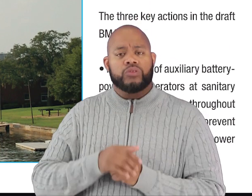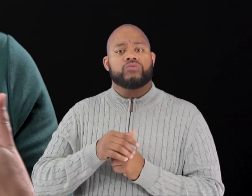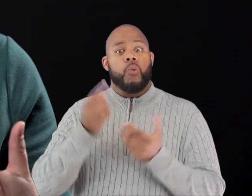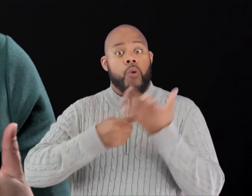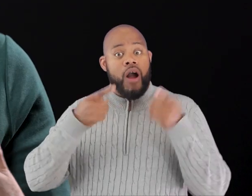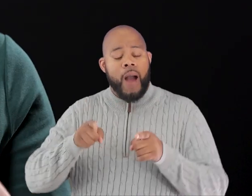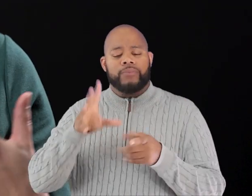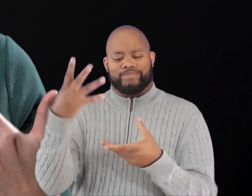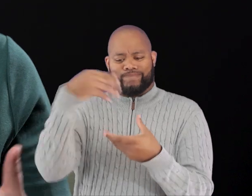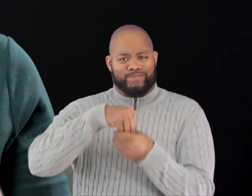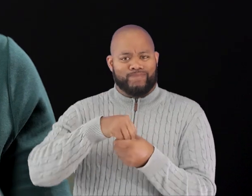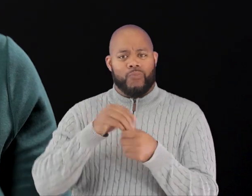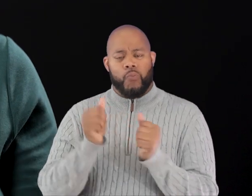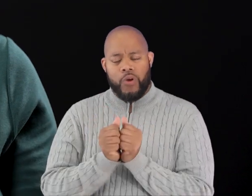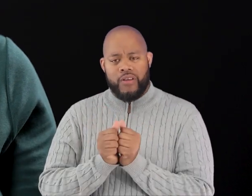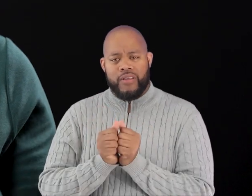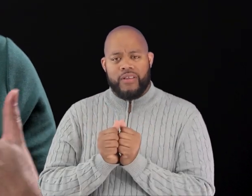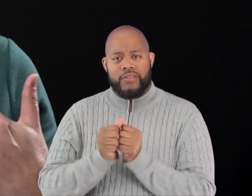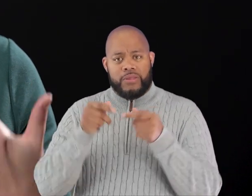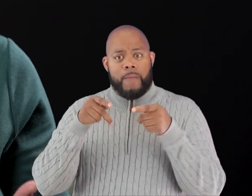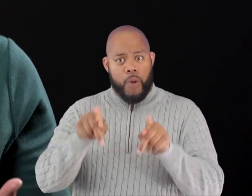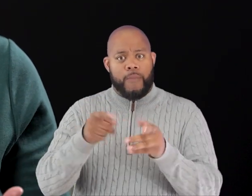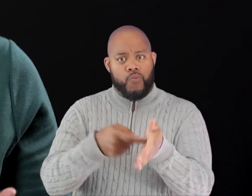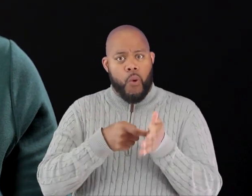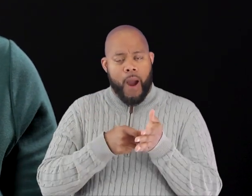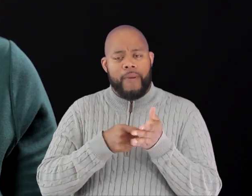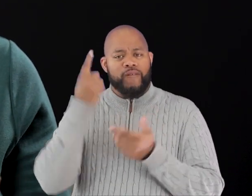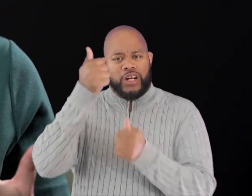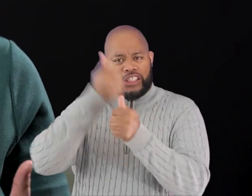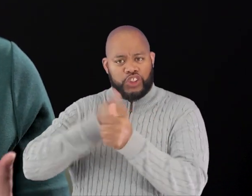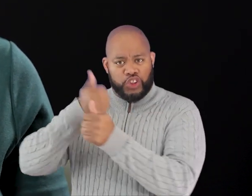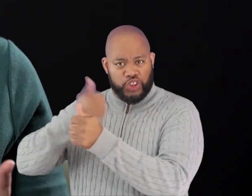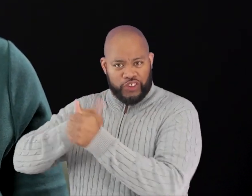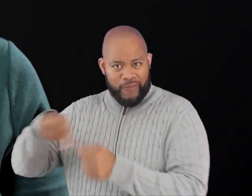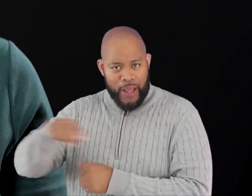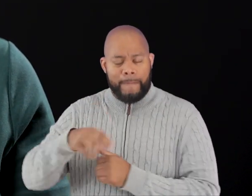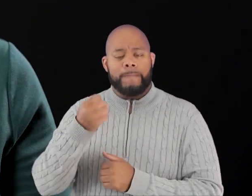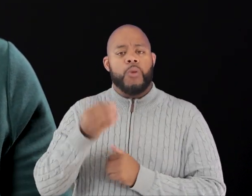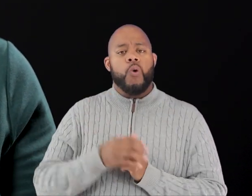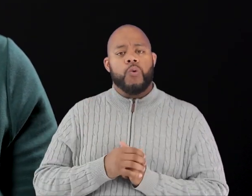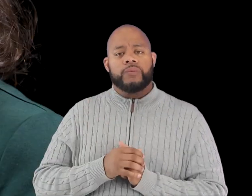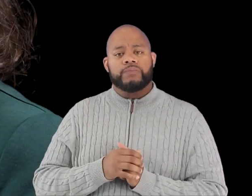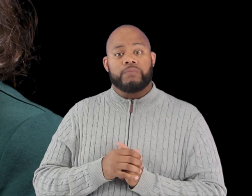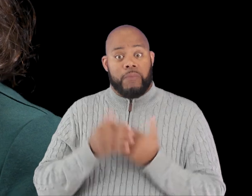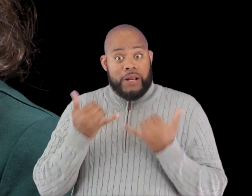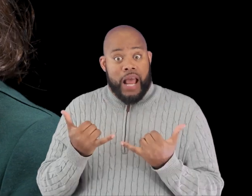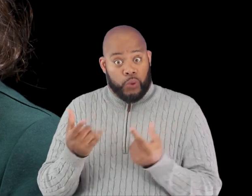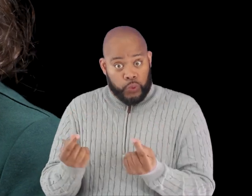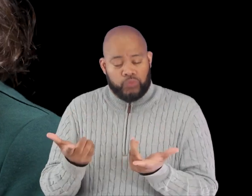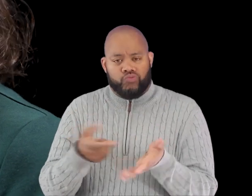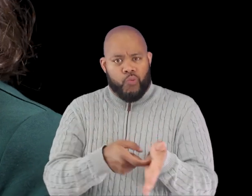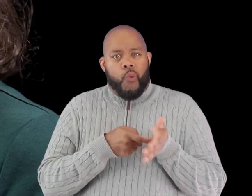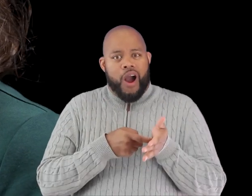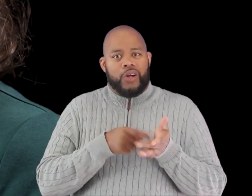themselves ultimately got incorporated into a permit requirement for each and every one of them. So